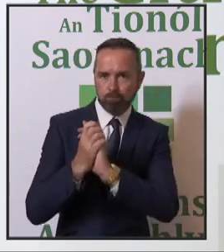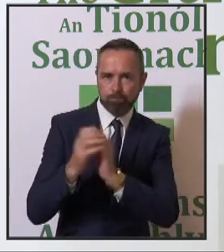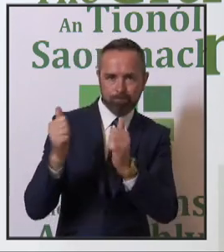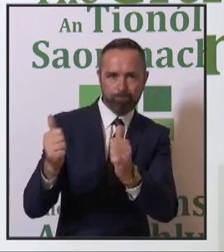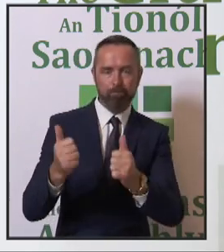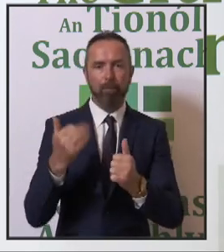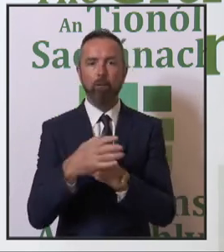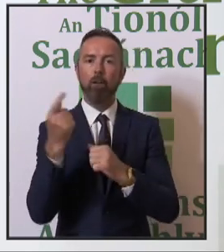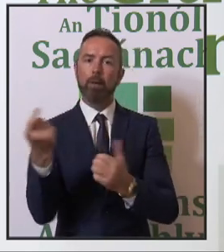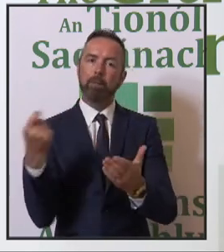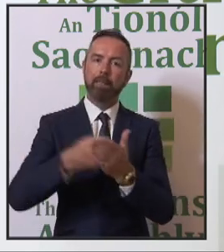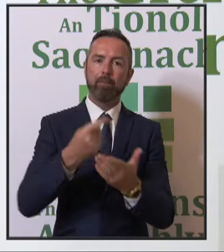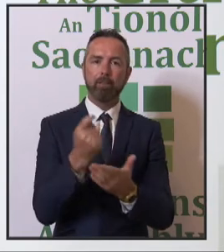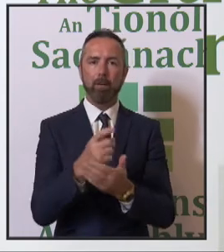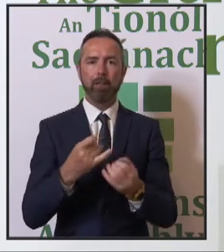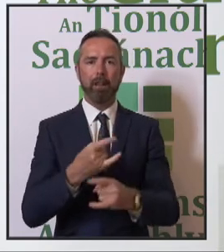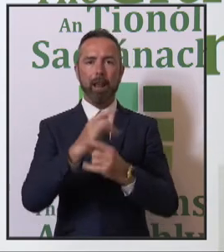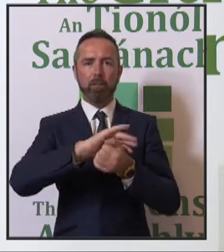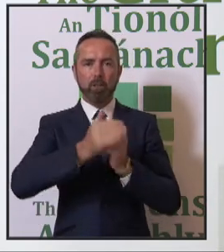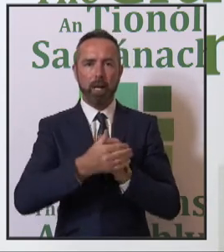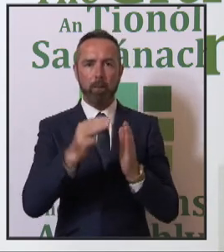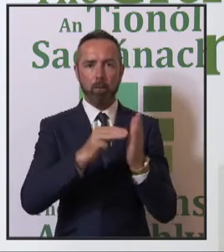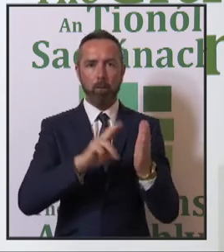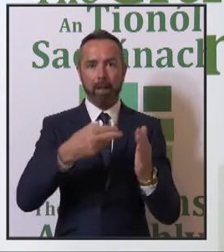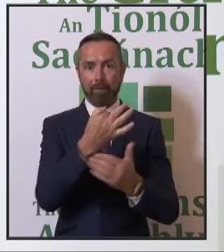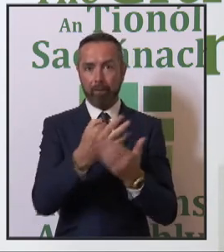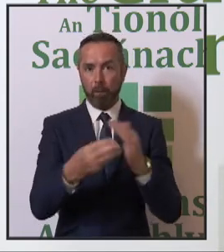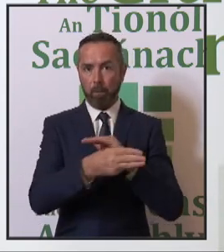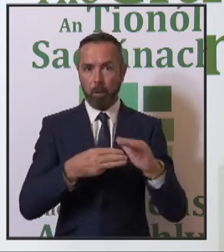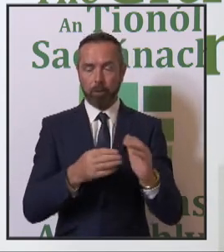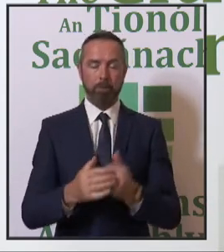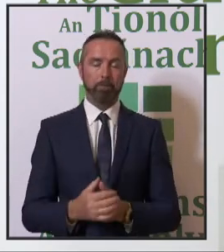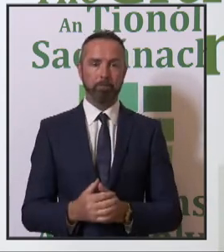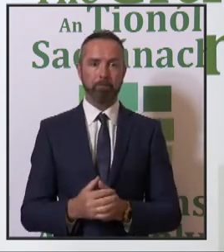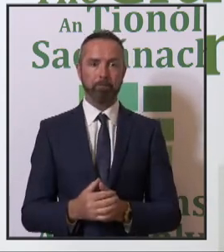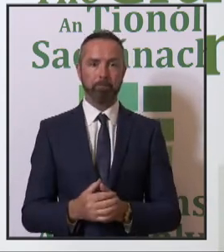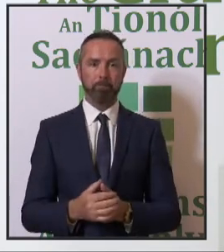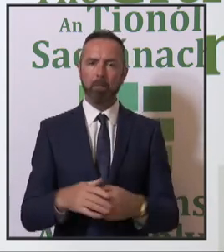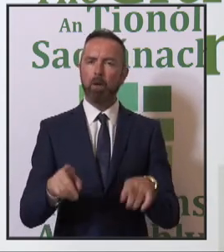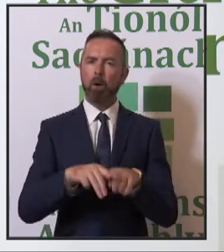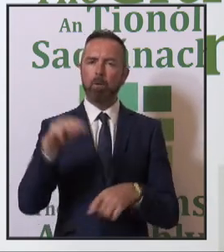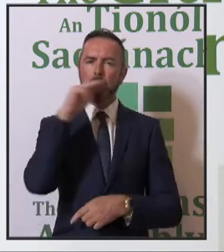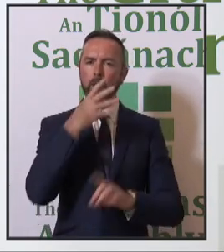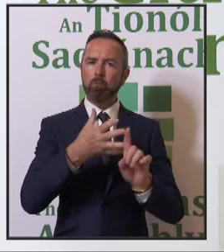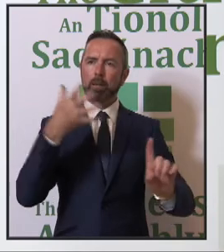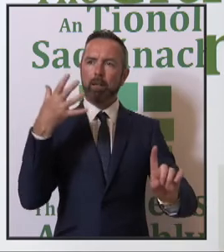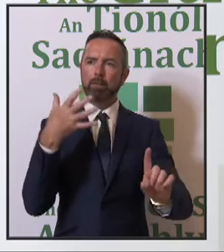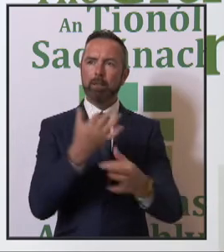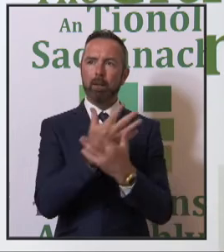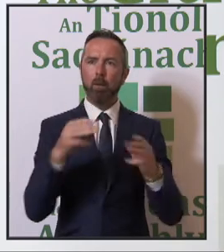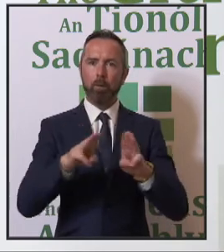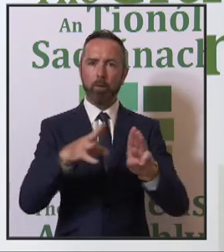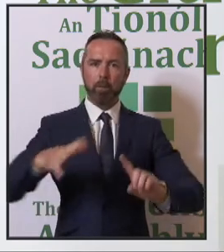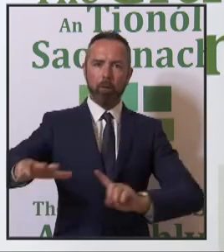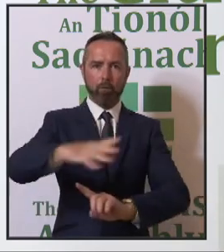and expertise to shape the programme for the next few months. It's also important for us to recognise that there are so many people across